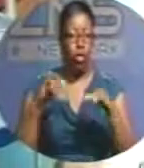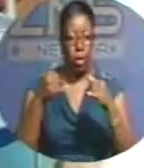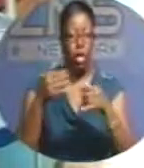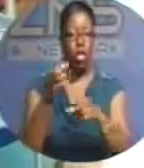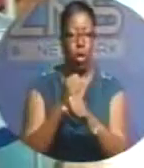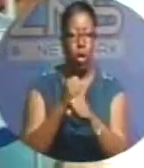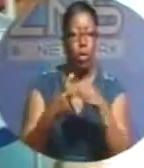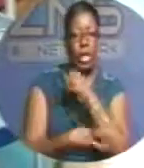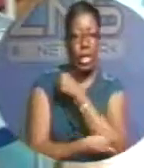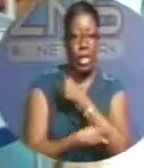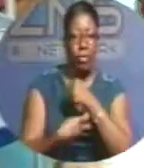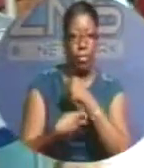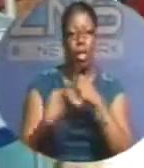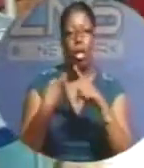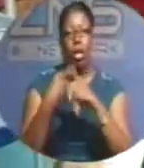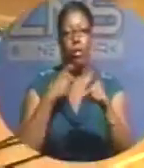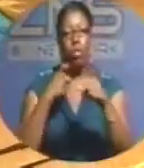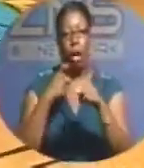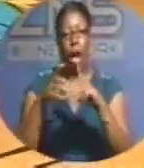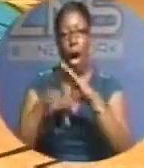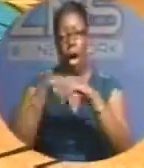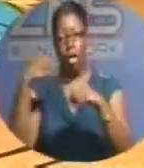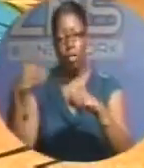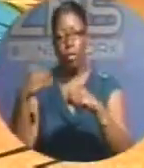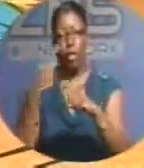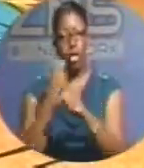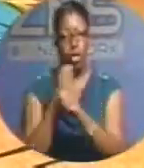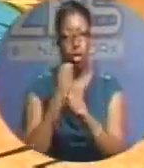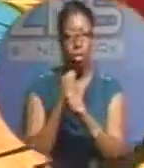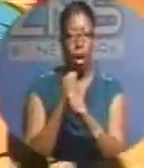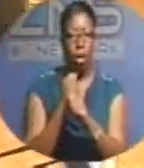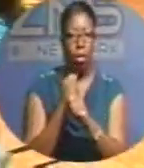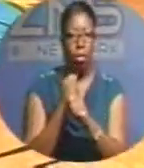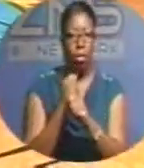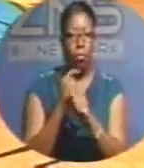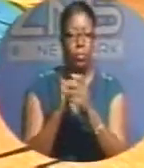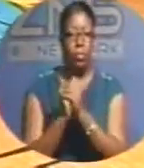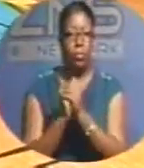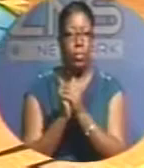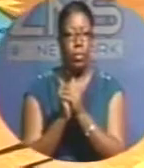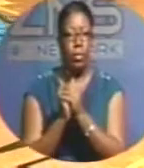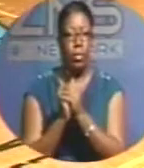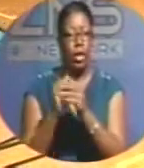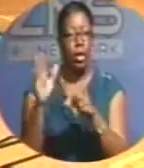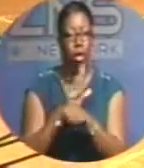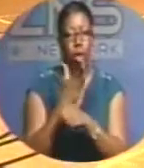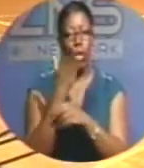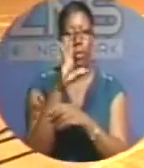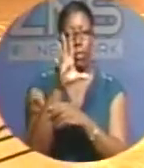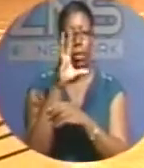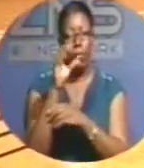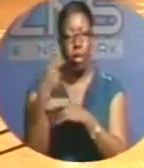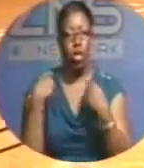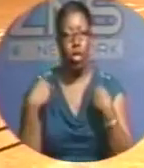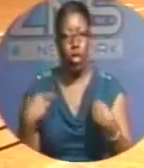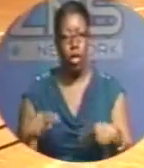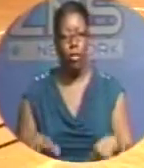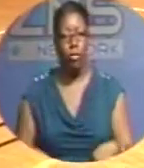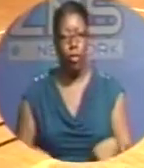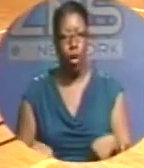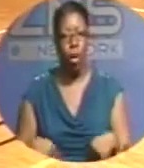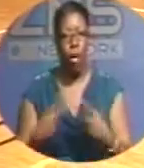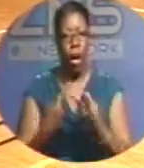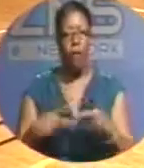were stolen out of the truck of Bahamas Volleyball Federation First Vice President Joe Smith. There were a total of 50 uniforms valued at